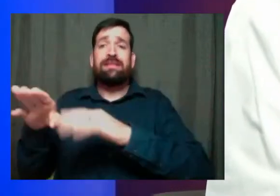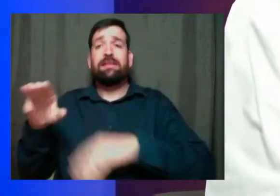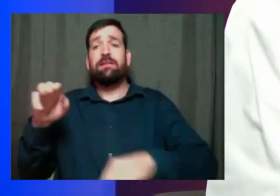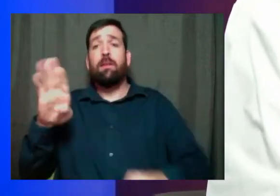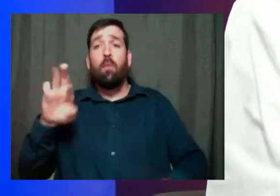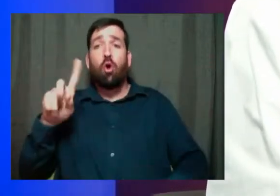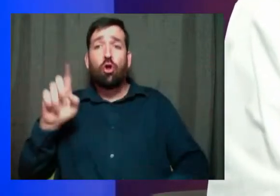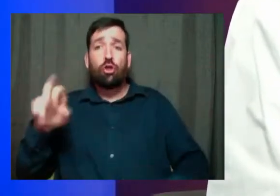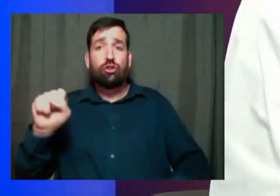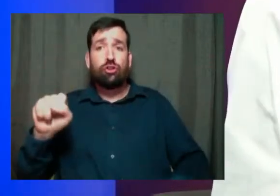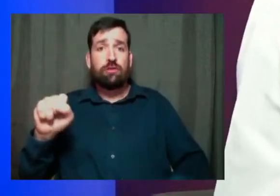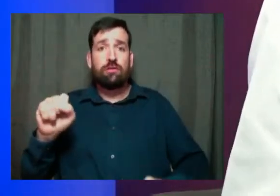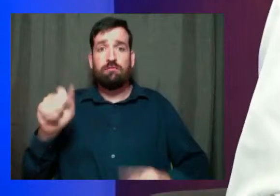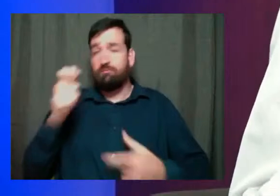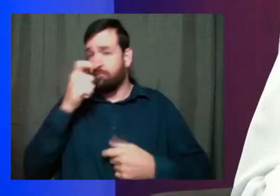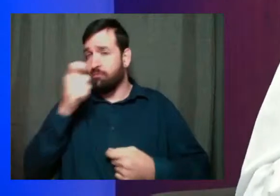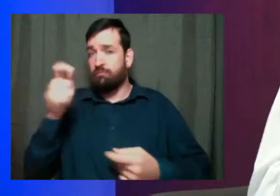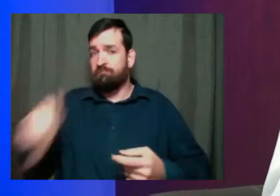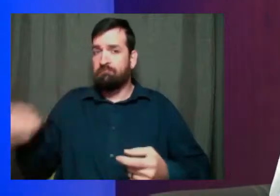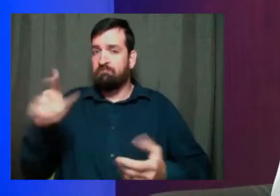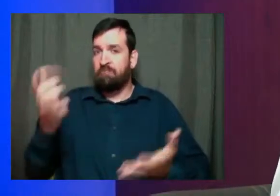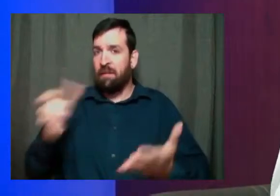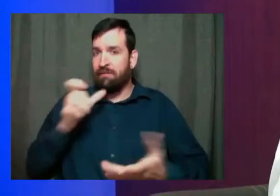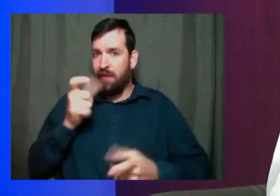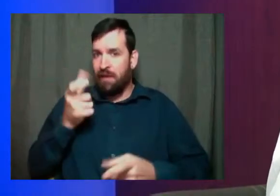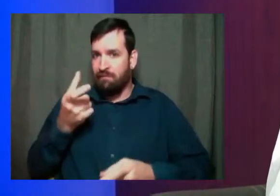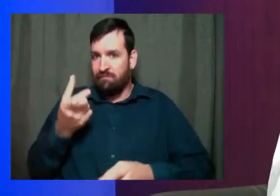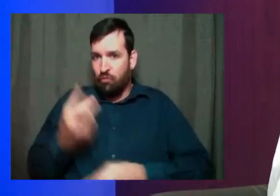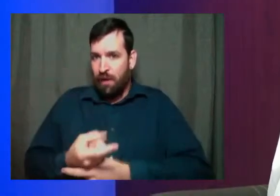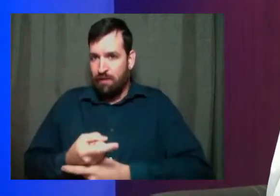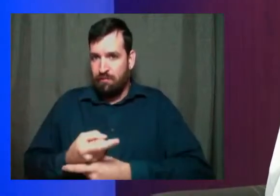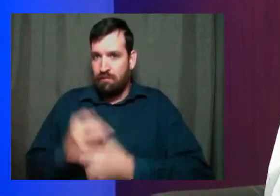some editorials out there that may not be the right approach. But at any rate,